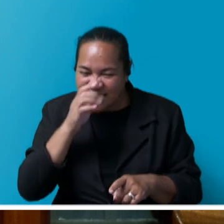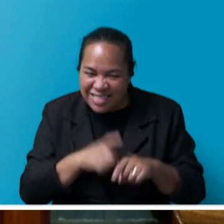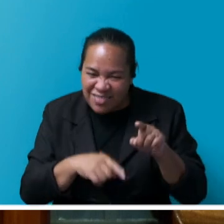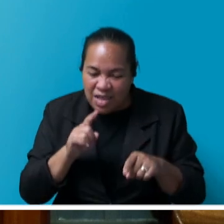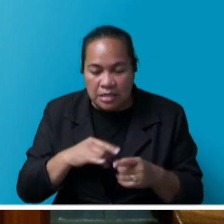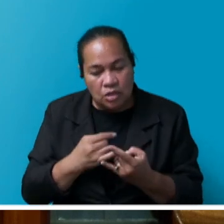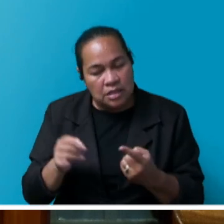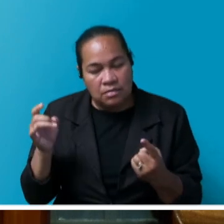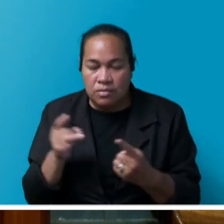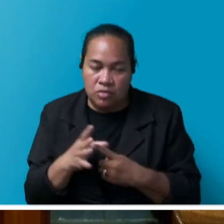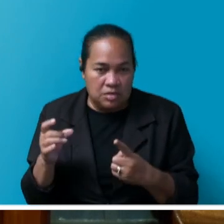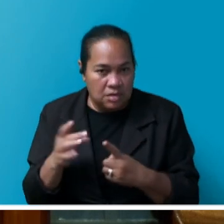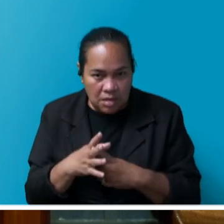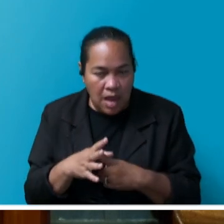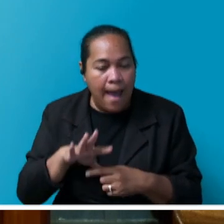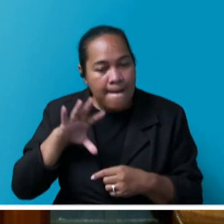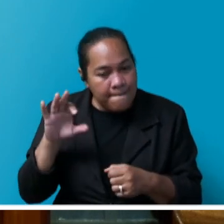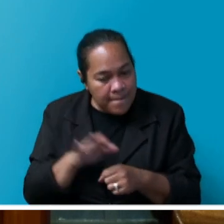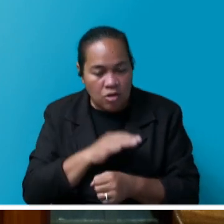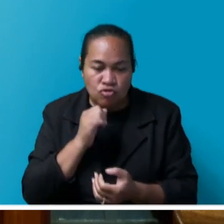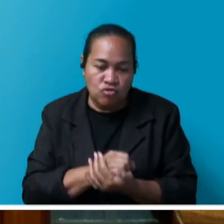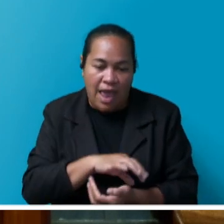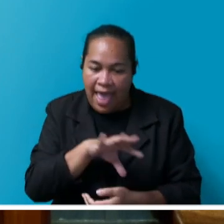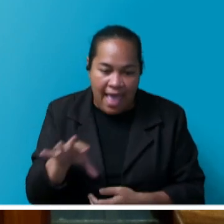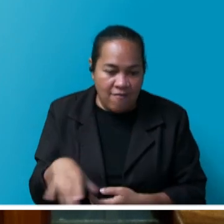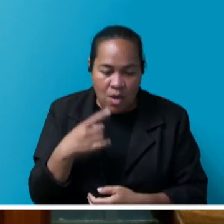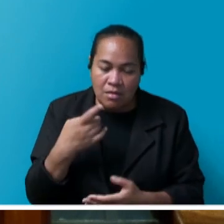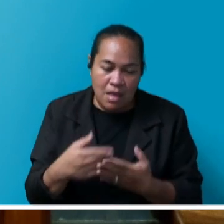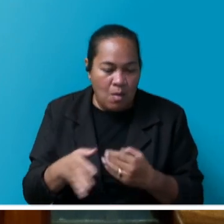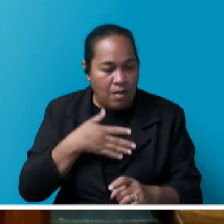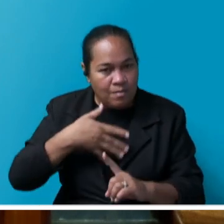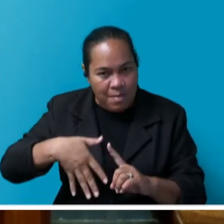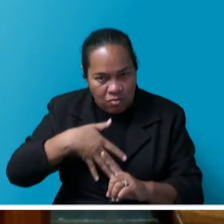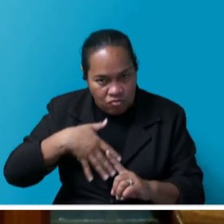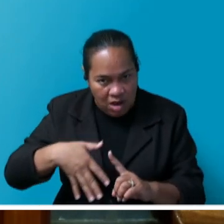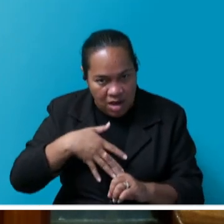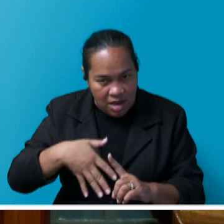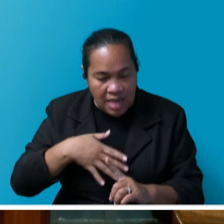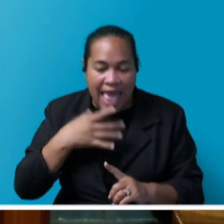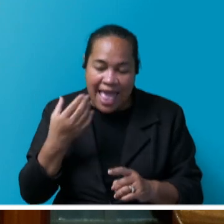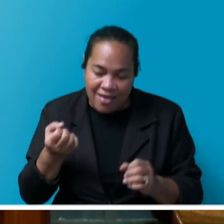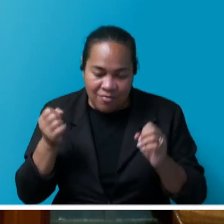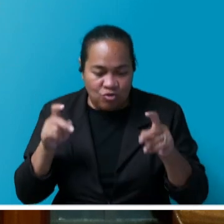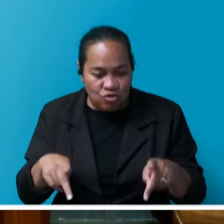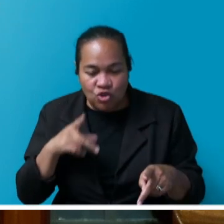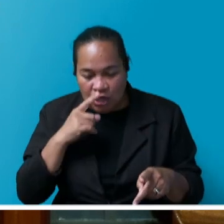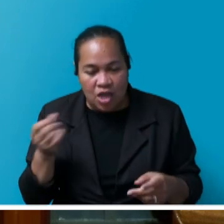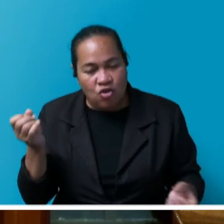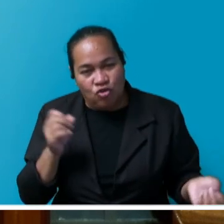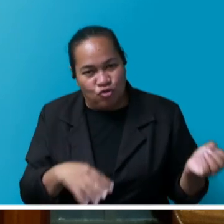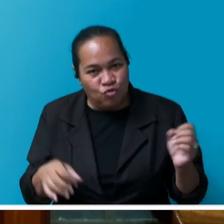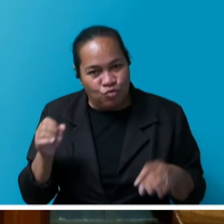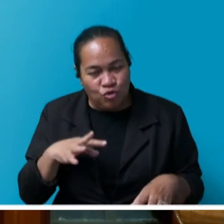necessity. We must ensure that every citizen, regardless of background, has the opportunity to contribute to